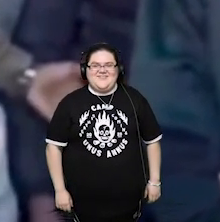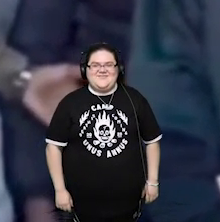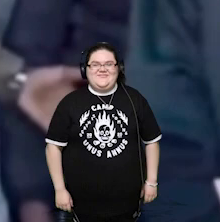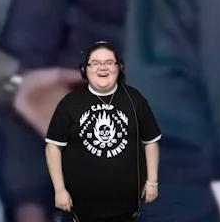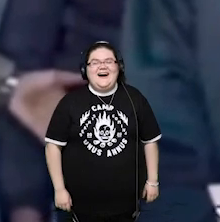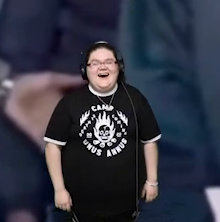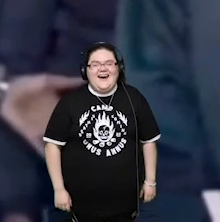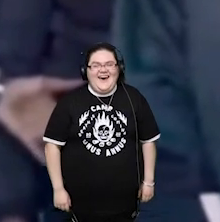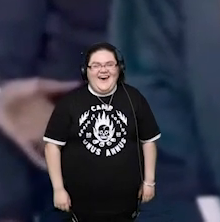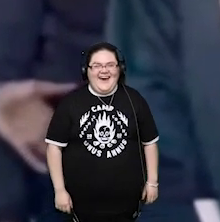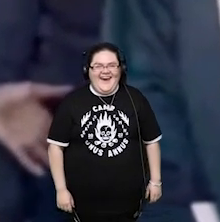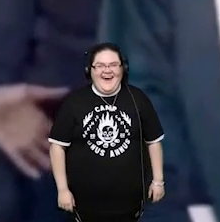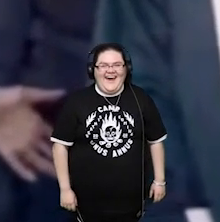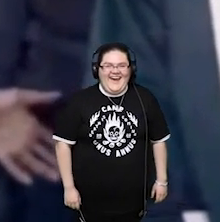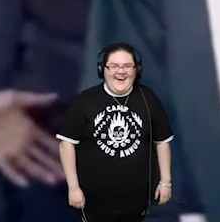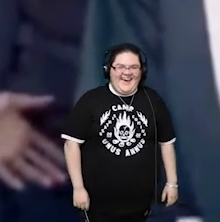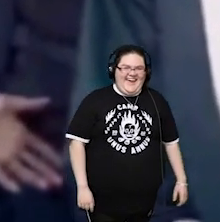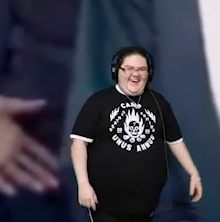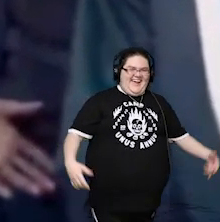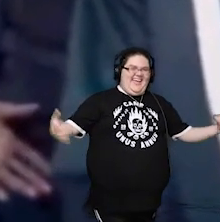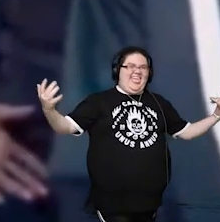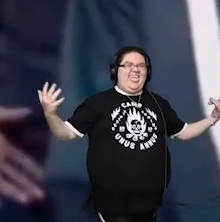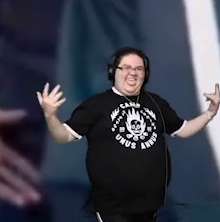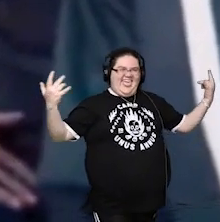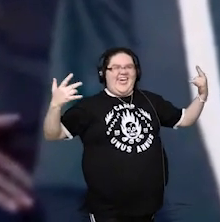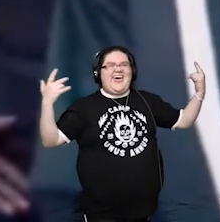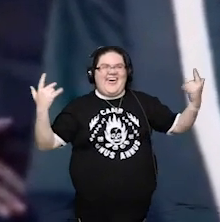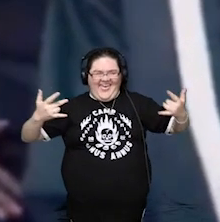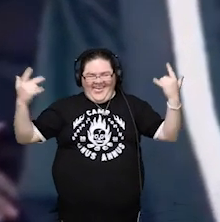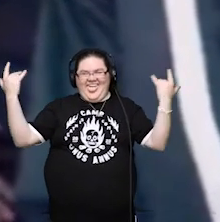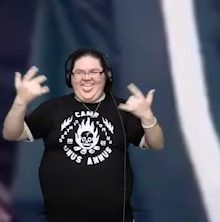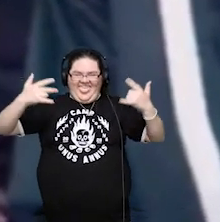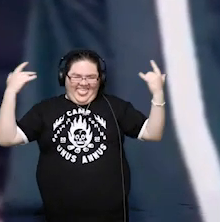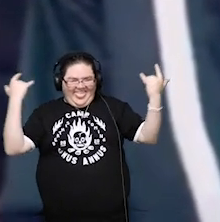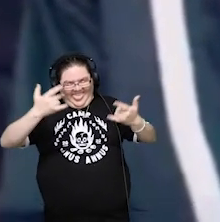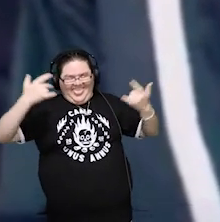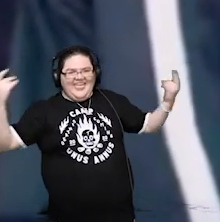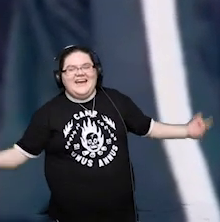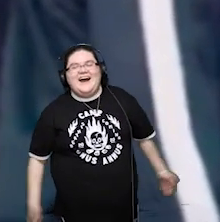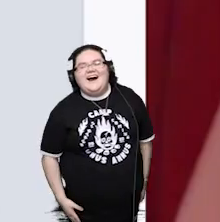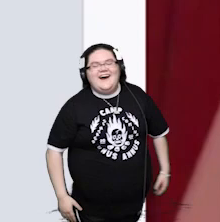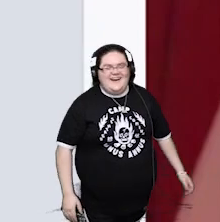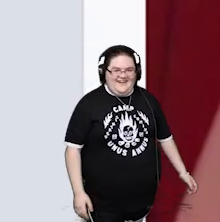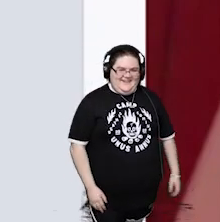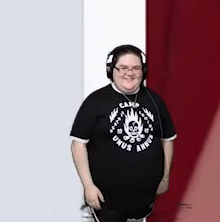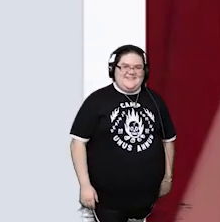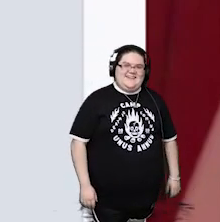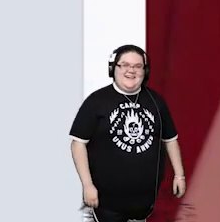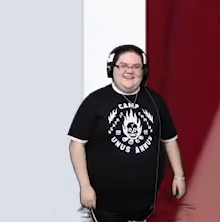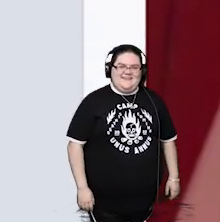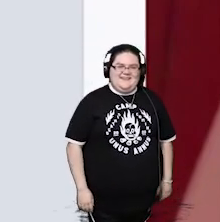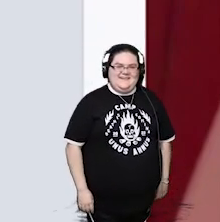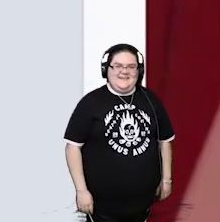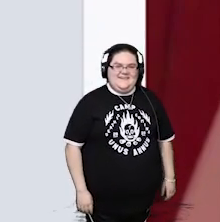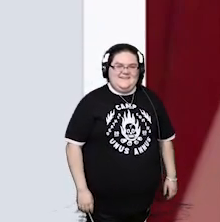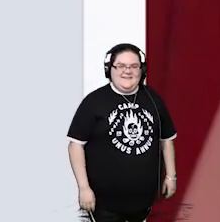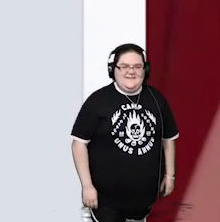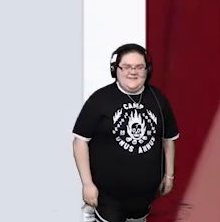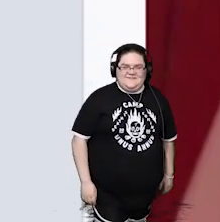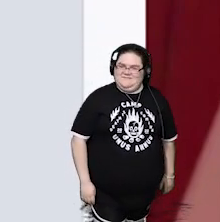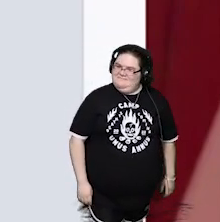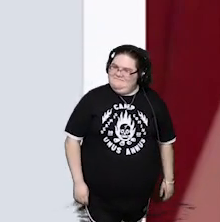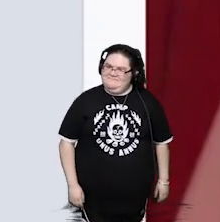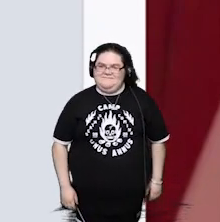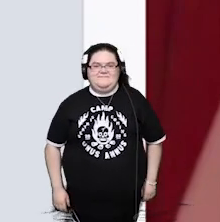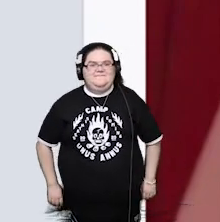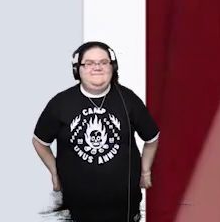gang. Toby got me the drip, and I'm straight out on the streets. Why do I fit in so well? Official Bang Vic shows how smart he is in the